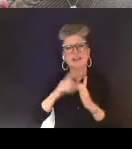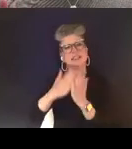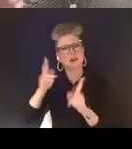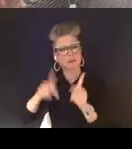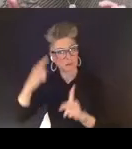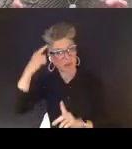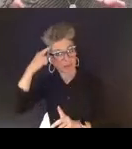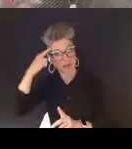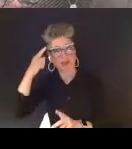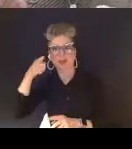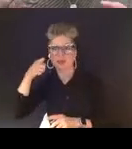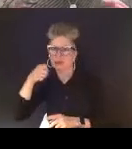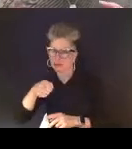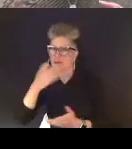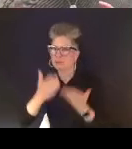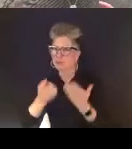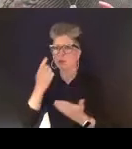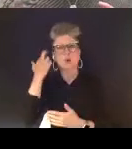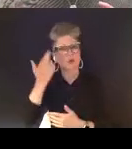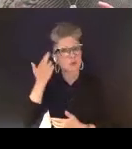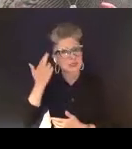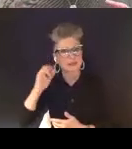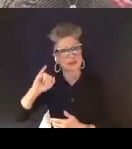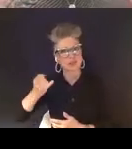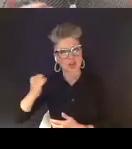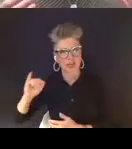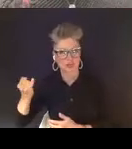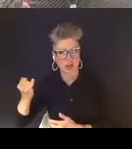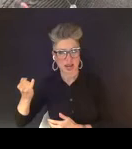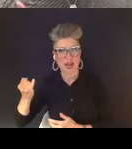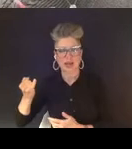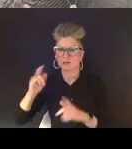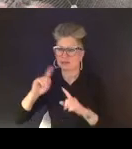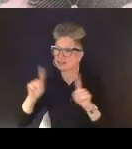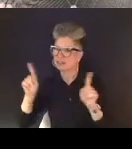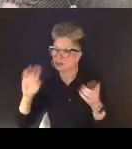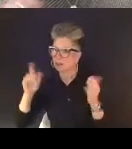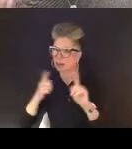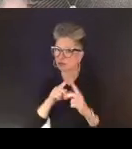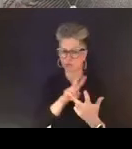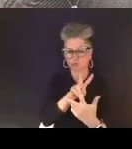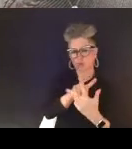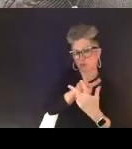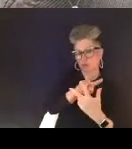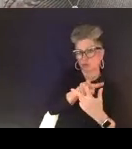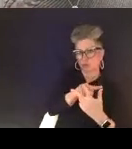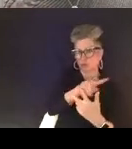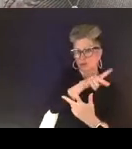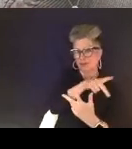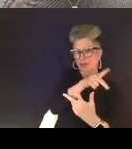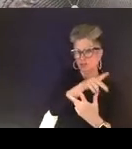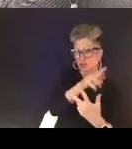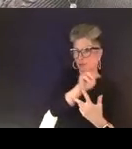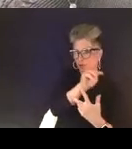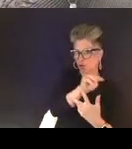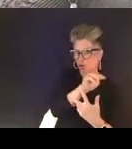might be one of the reasons that the J&J is different than the Pfizer and the Moderna and some of the effects that we're